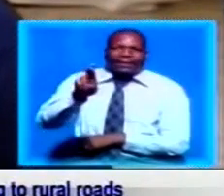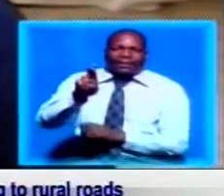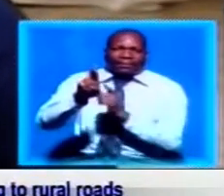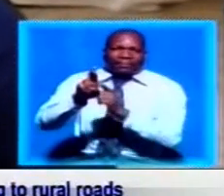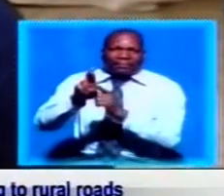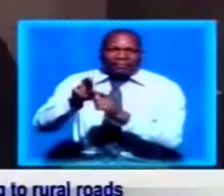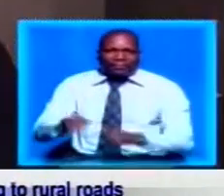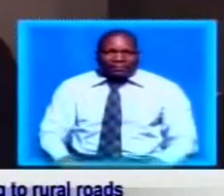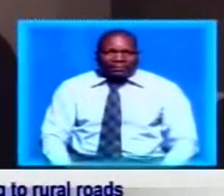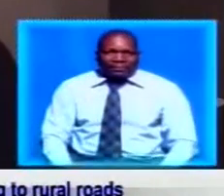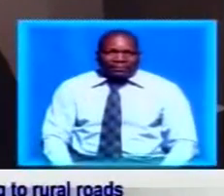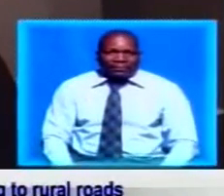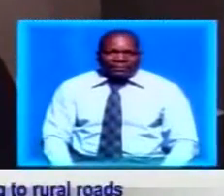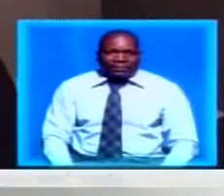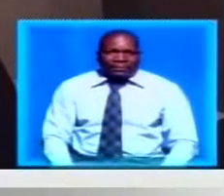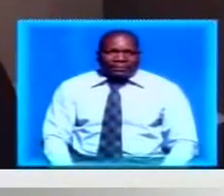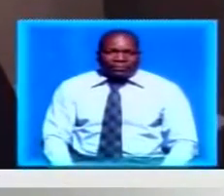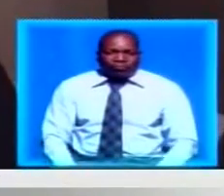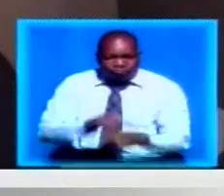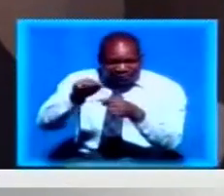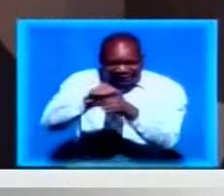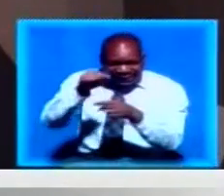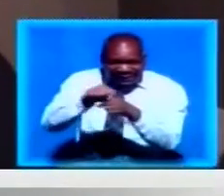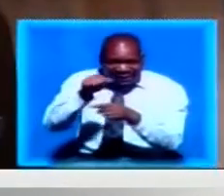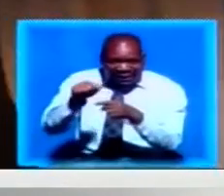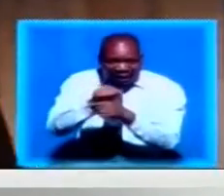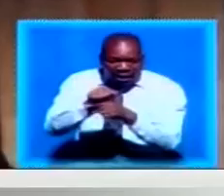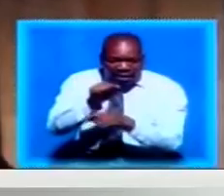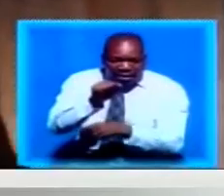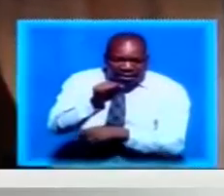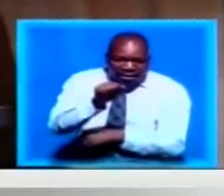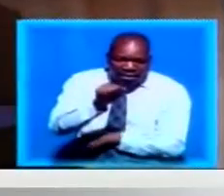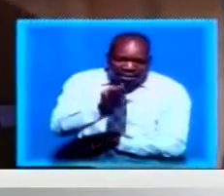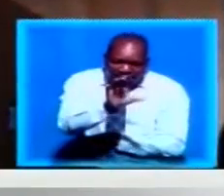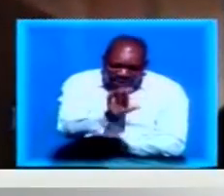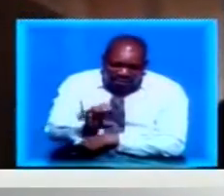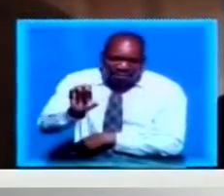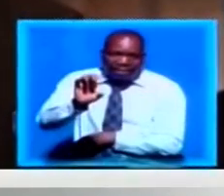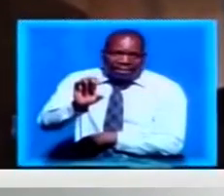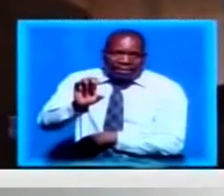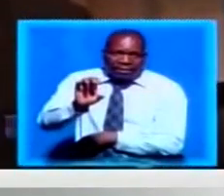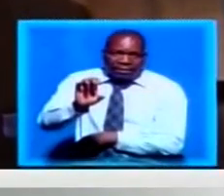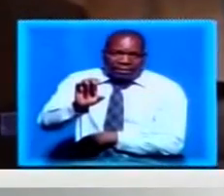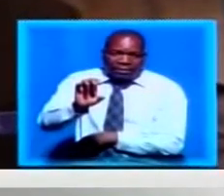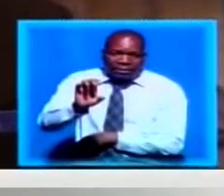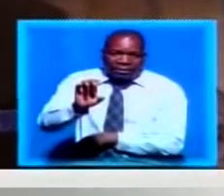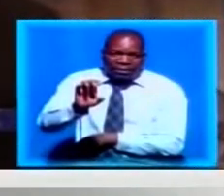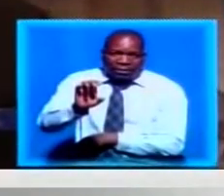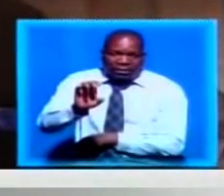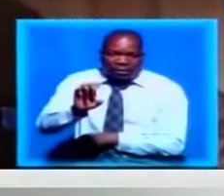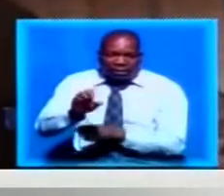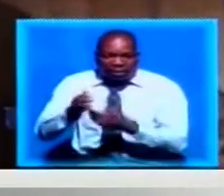to build a regional capacity among us